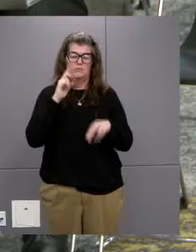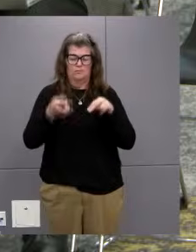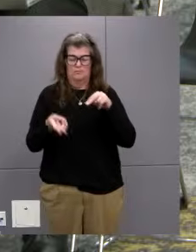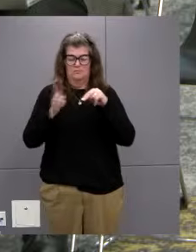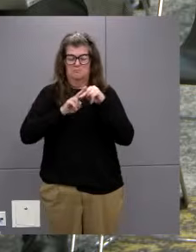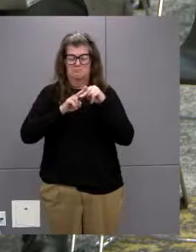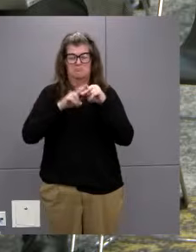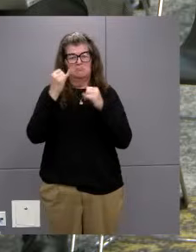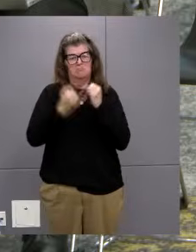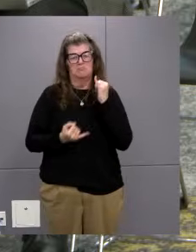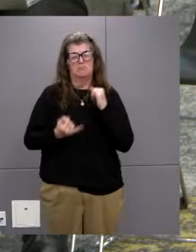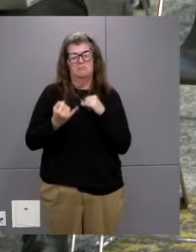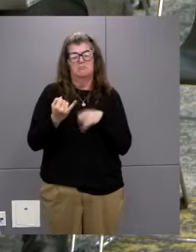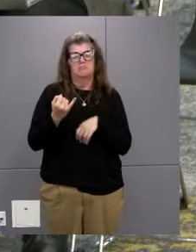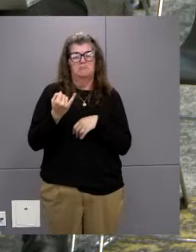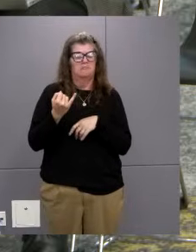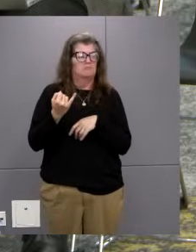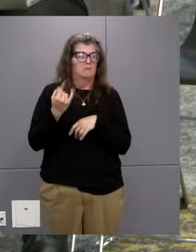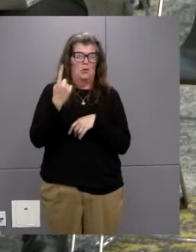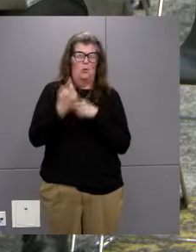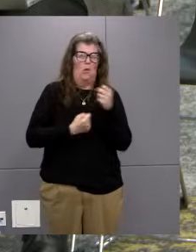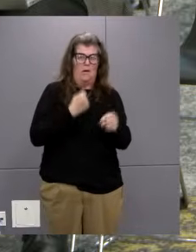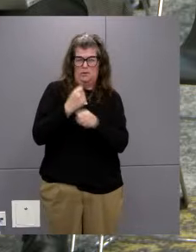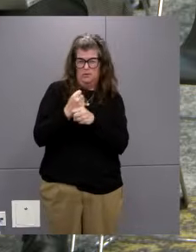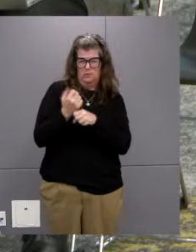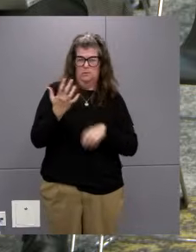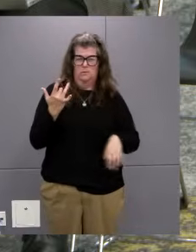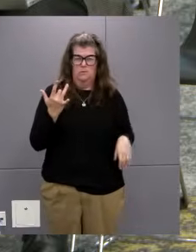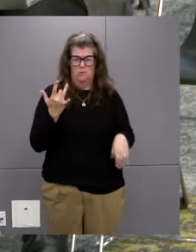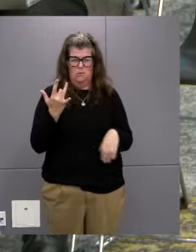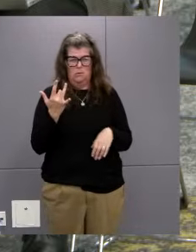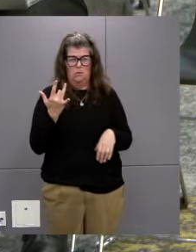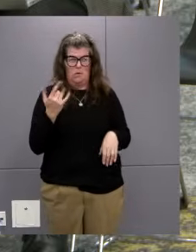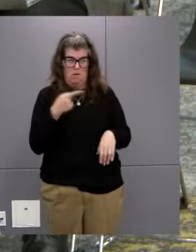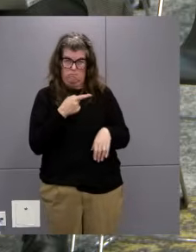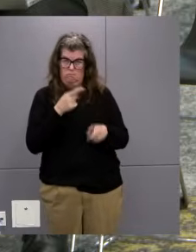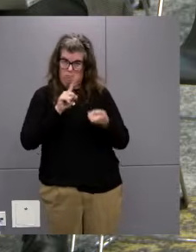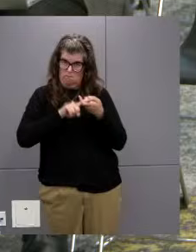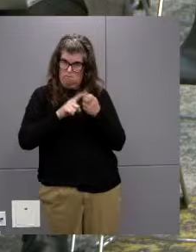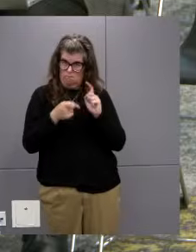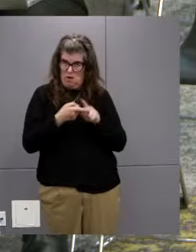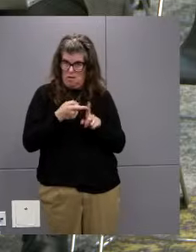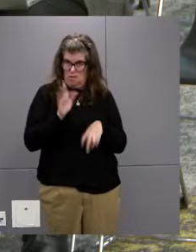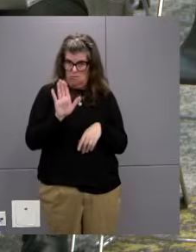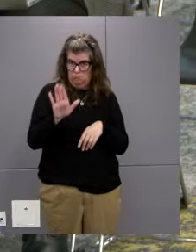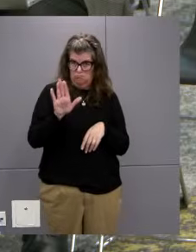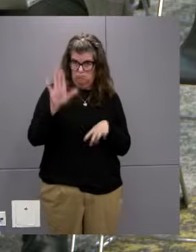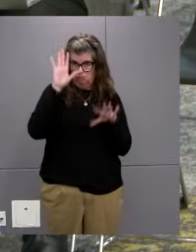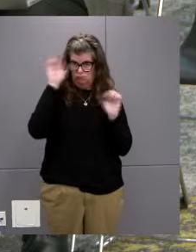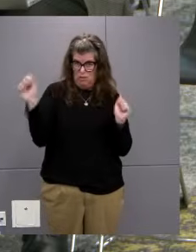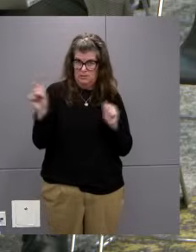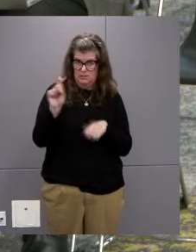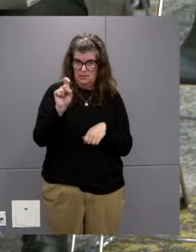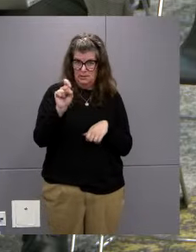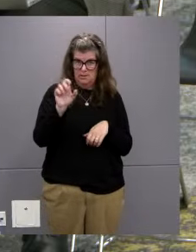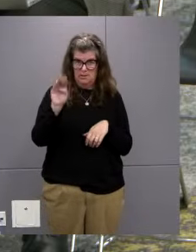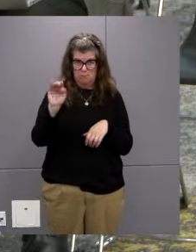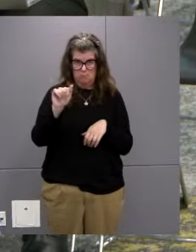last fiscal year. Why is that? Is it because she is a friend of your appointed president of the MAGA